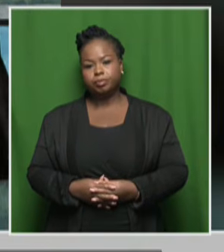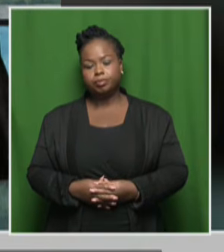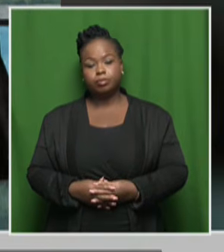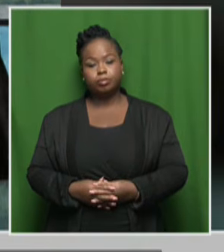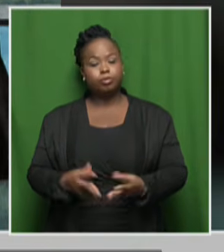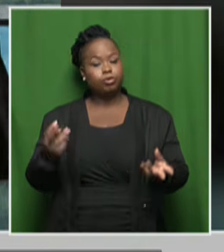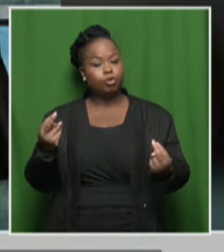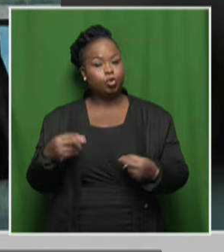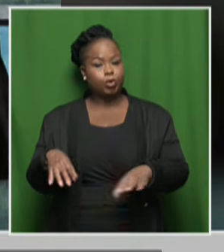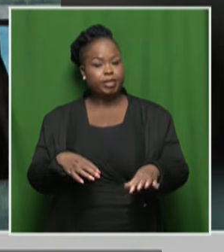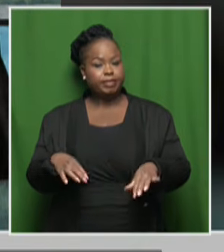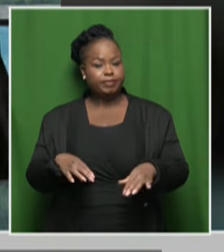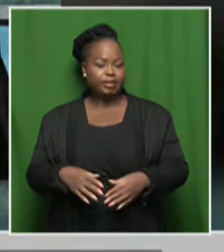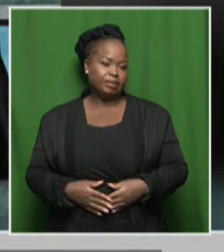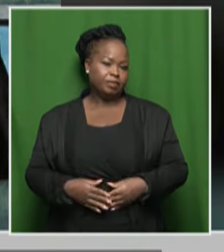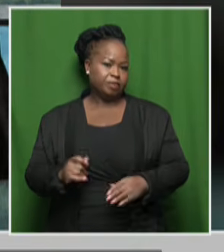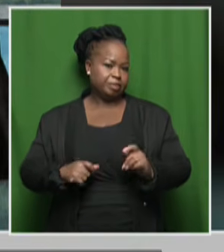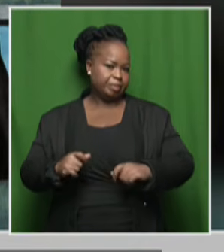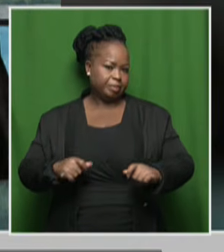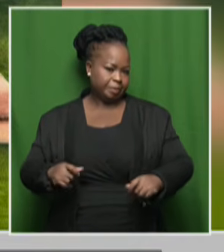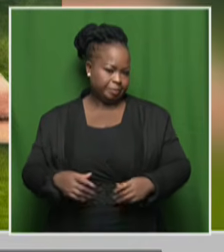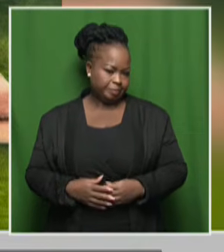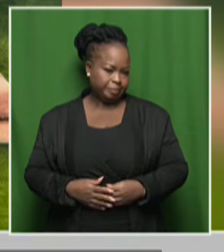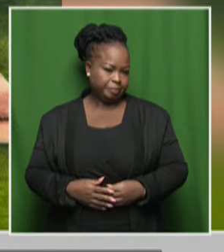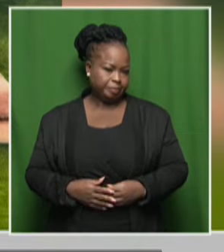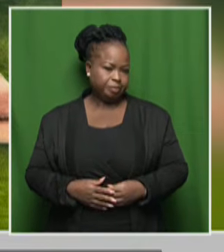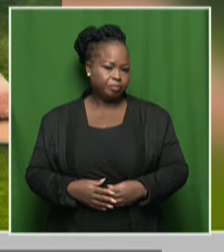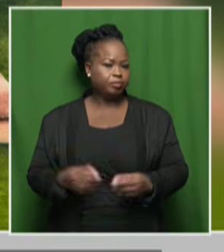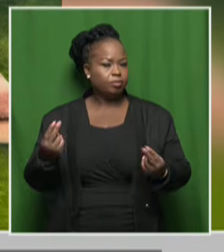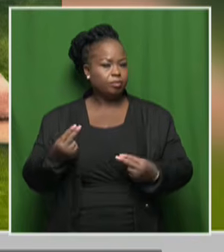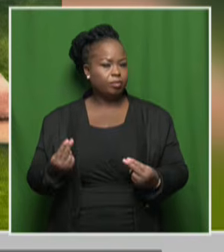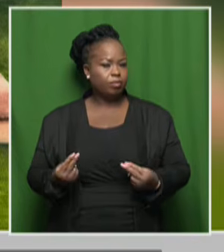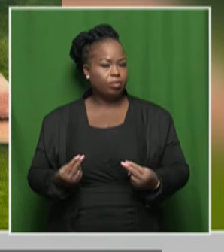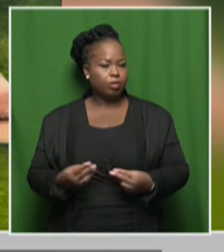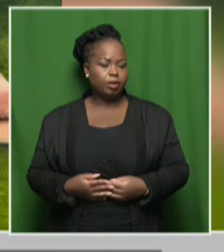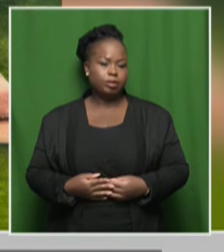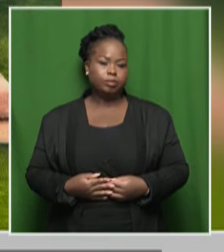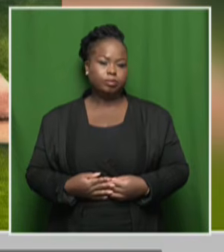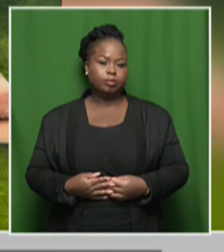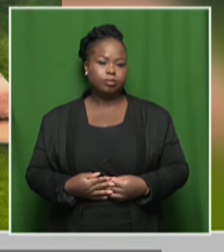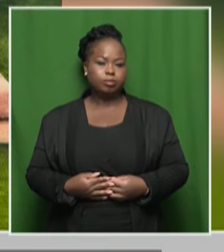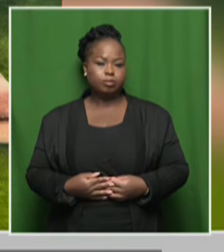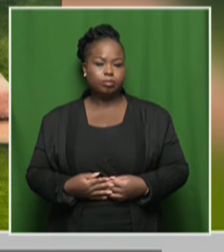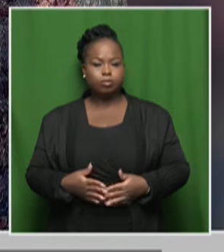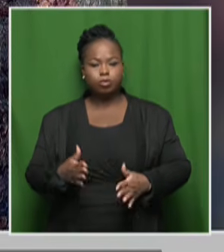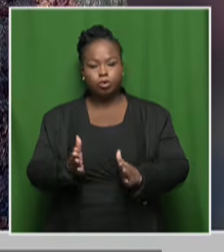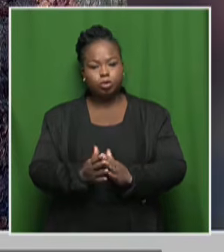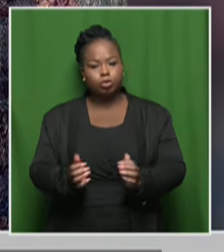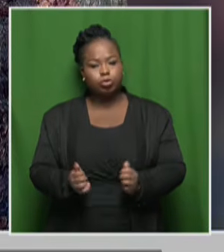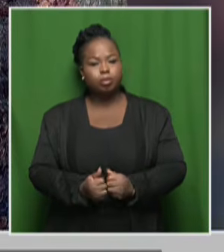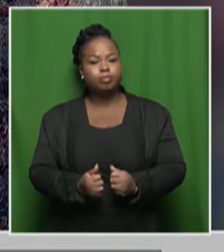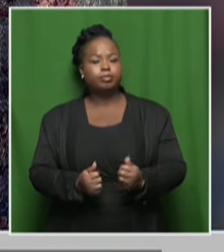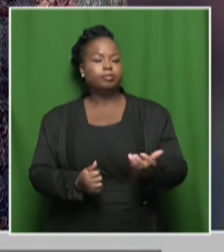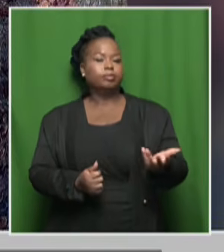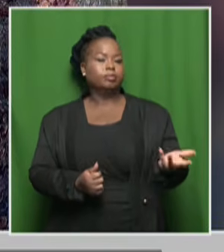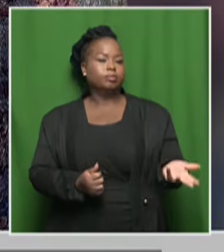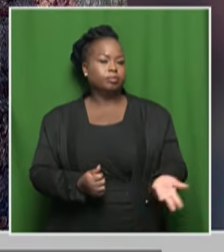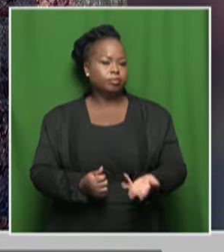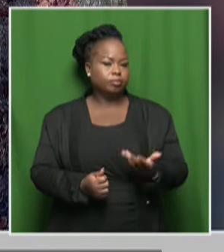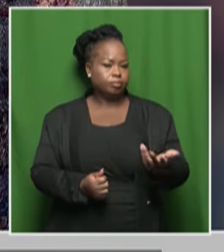new activities for the audience in the terms of artworks, in terms of workshops, in